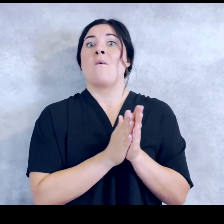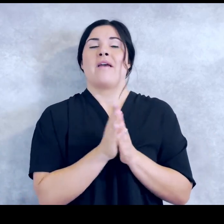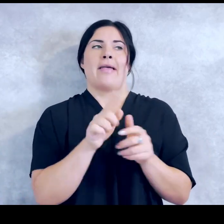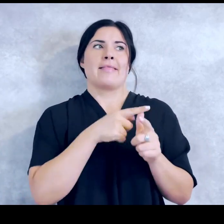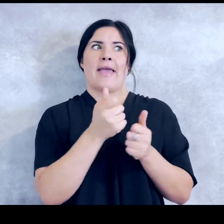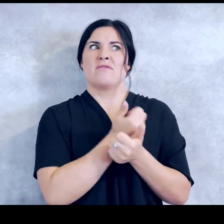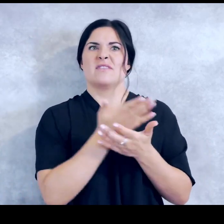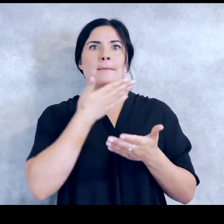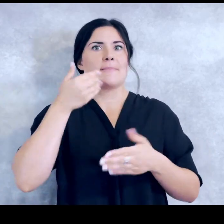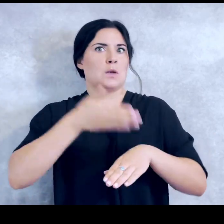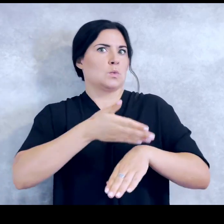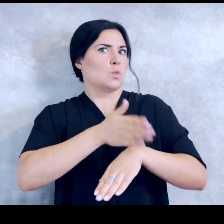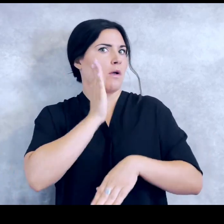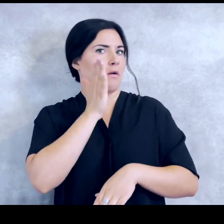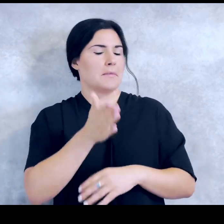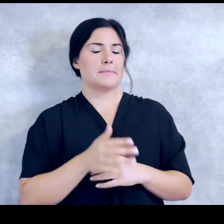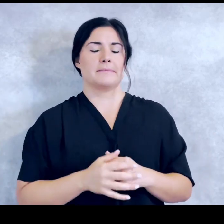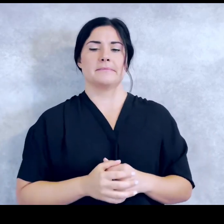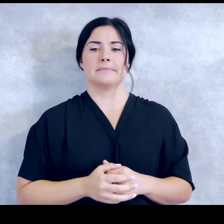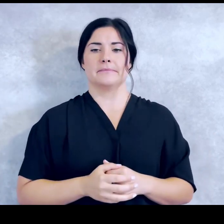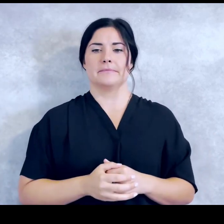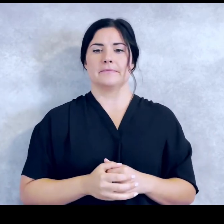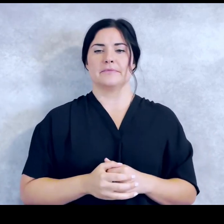that's motivating you, everything is going to be better.